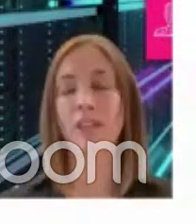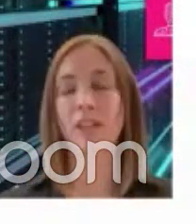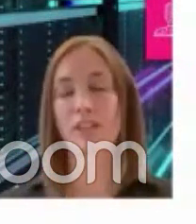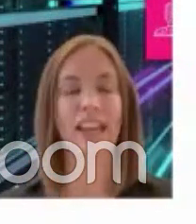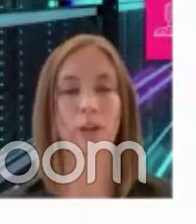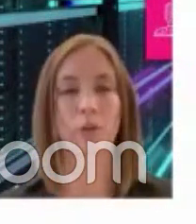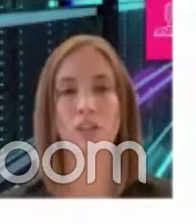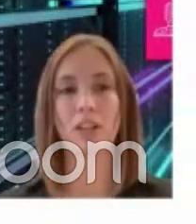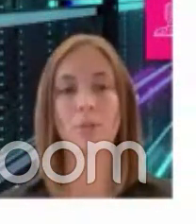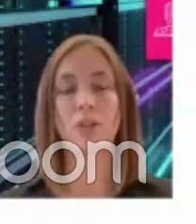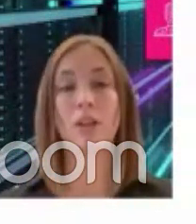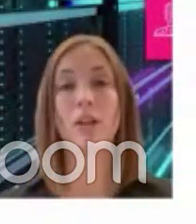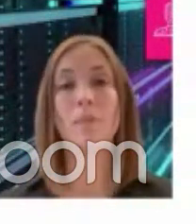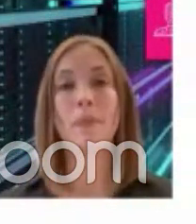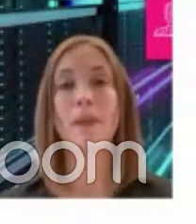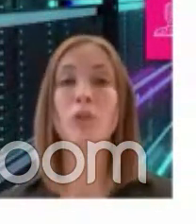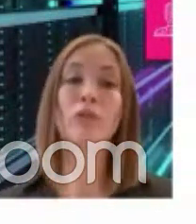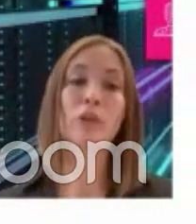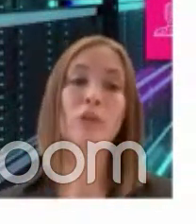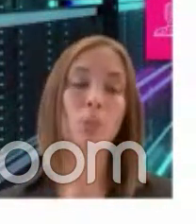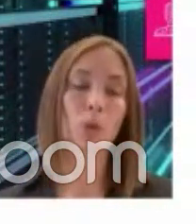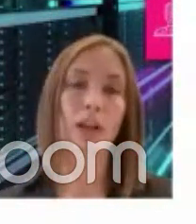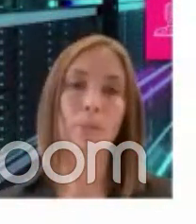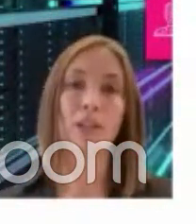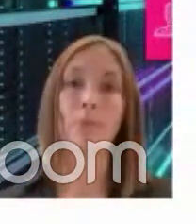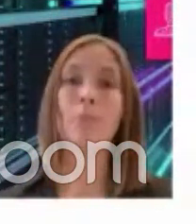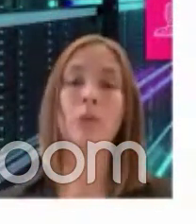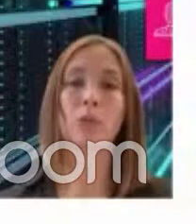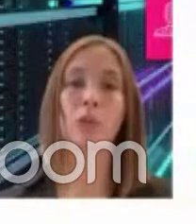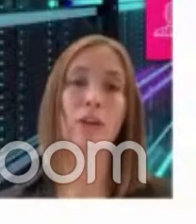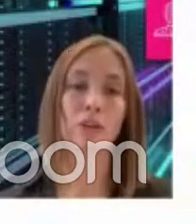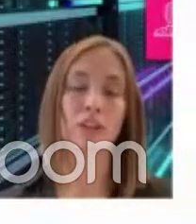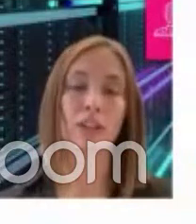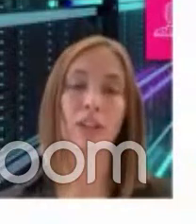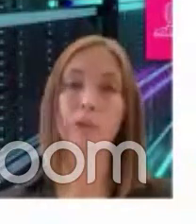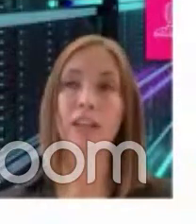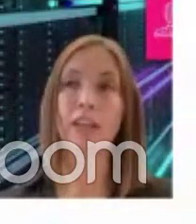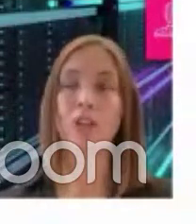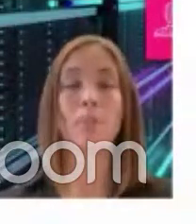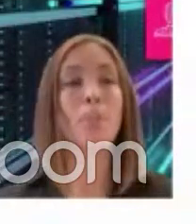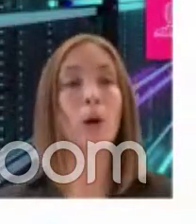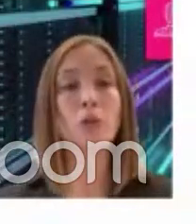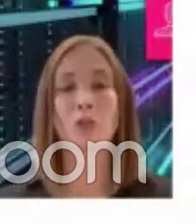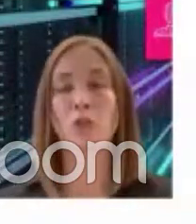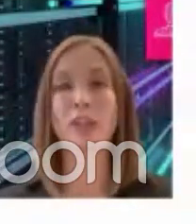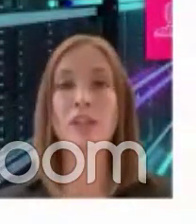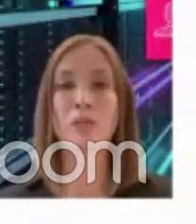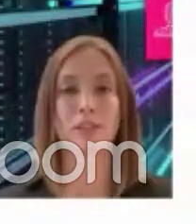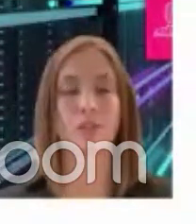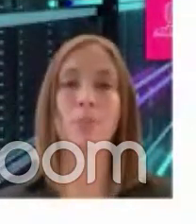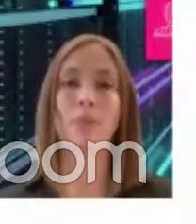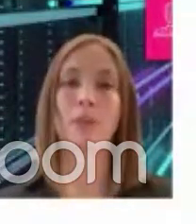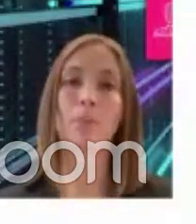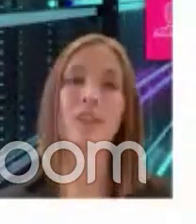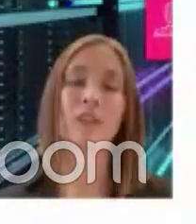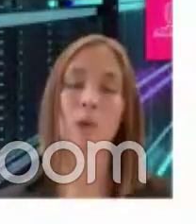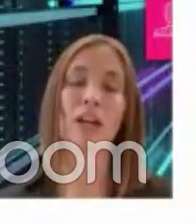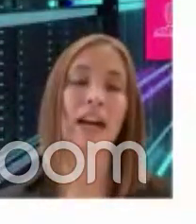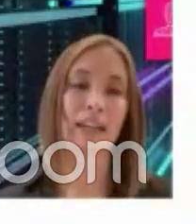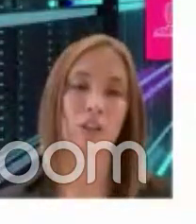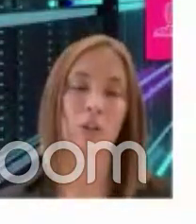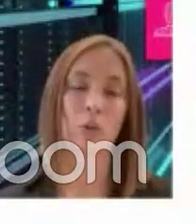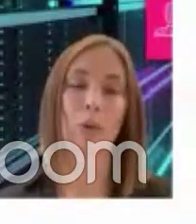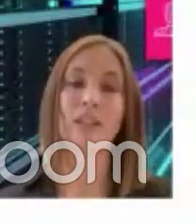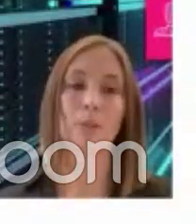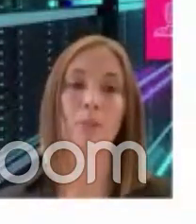messaging platforms like slack or teams if you're a very small company maybe with only one physical location posters or leaflets might be the best